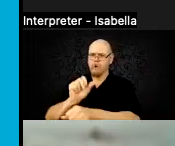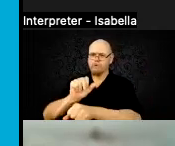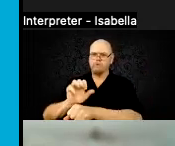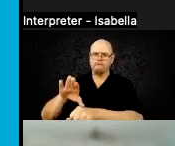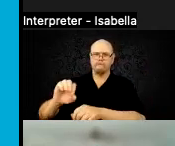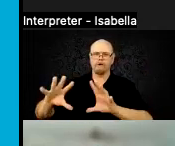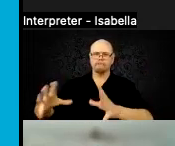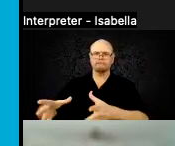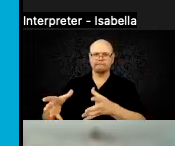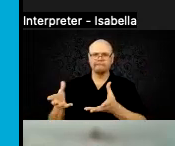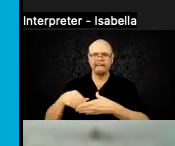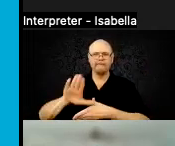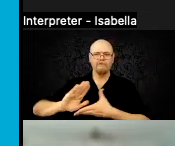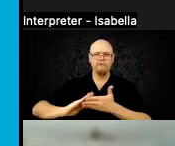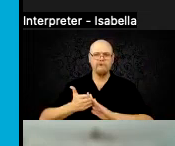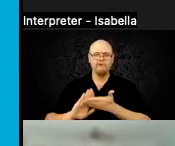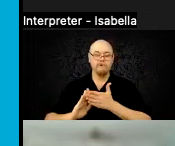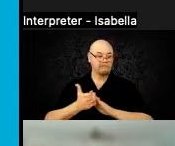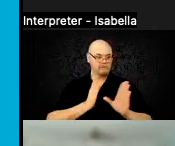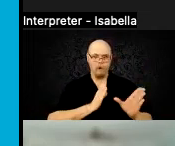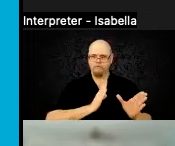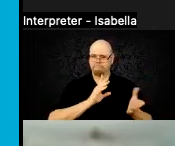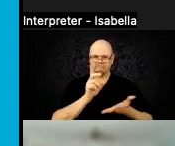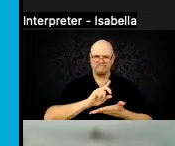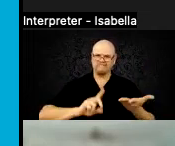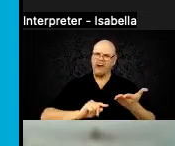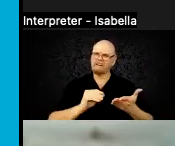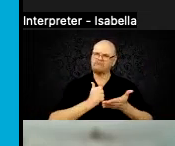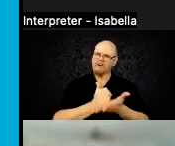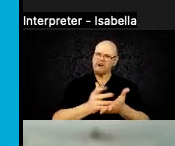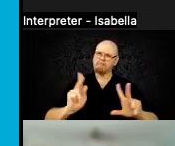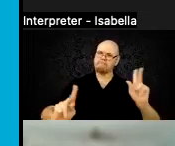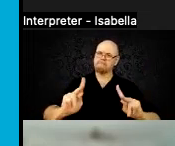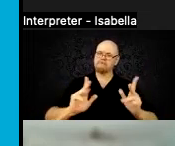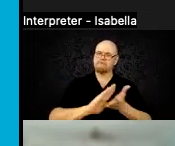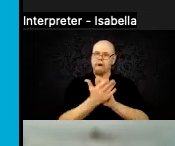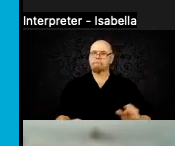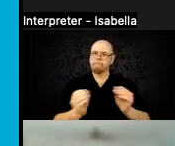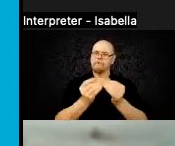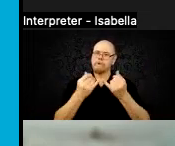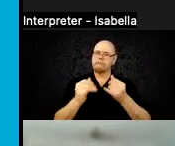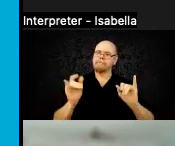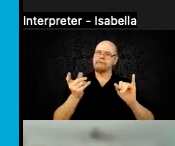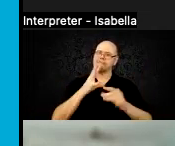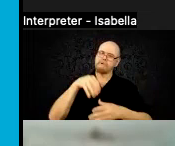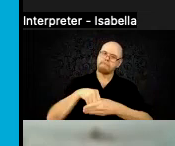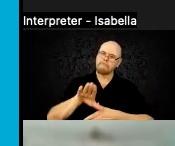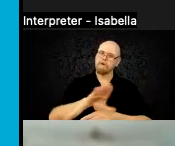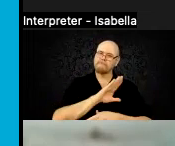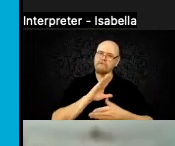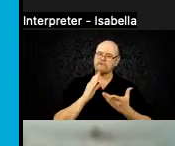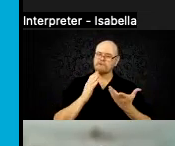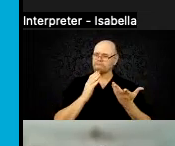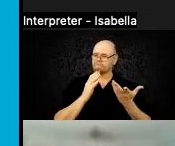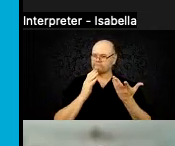services designed for youth to be prepared and to move them towards greater independence. Right? And these are available for all students with a disability.